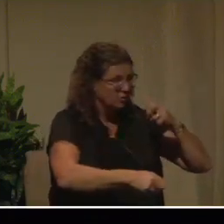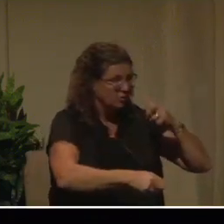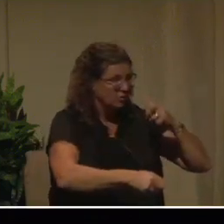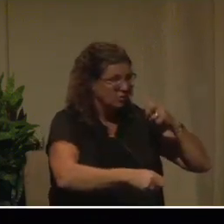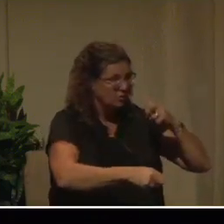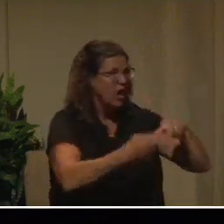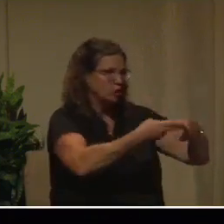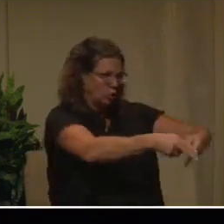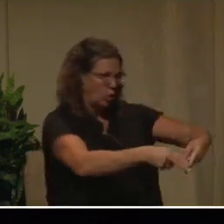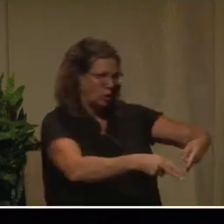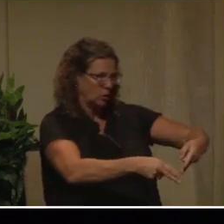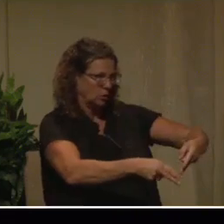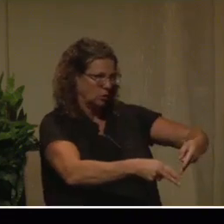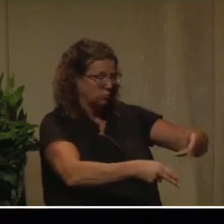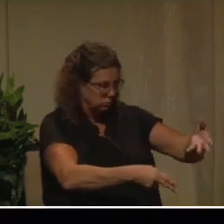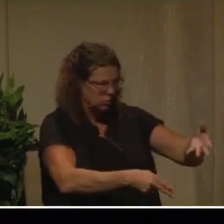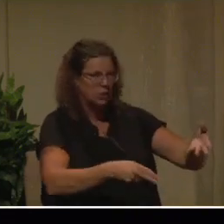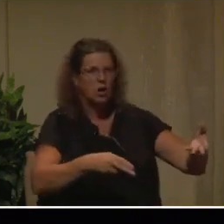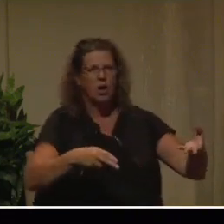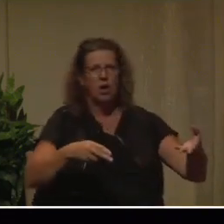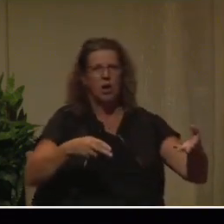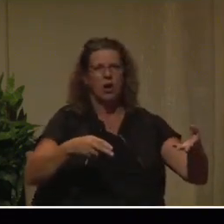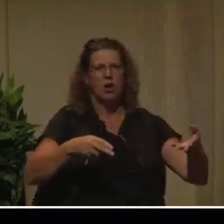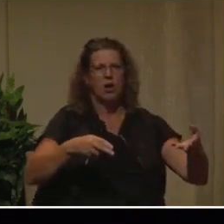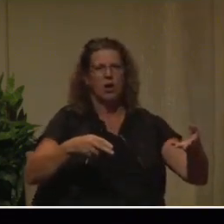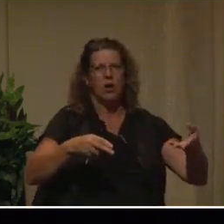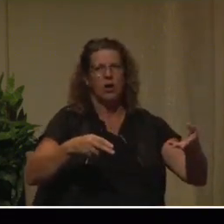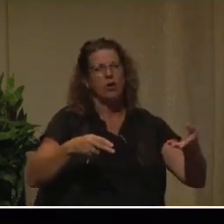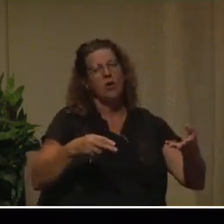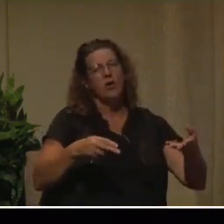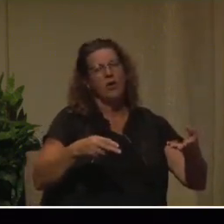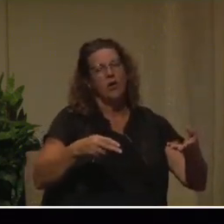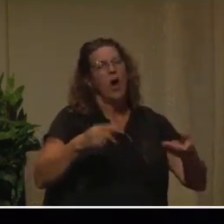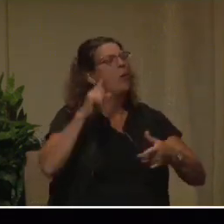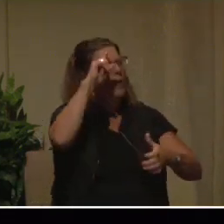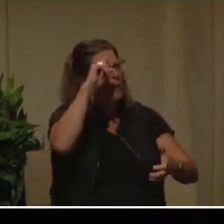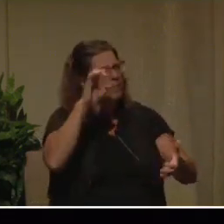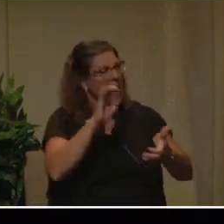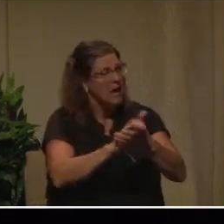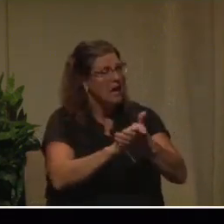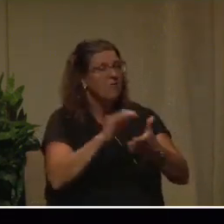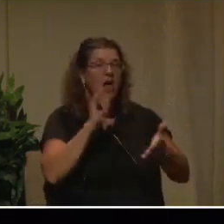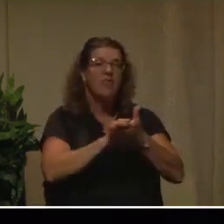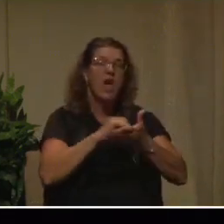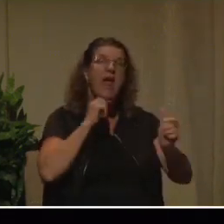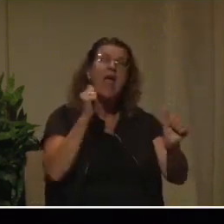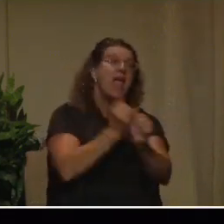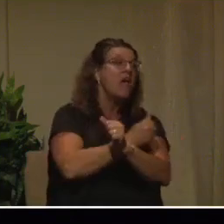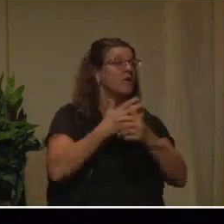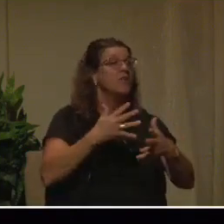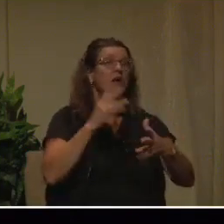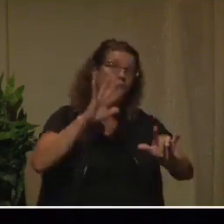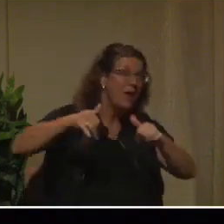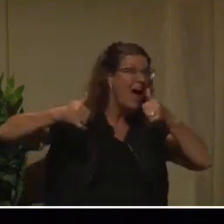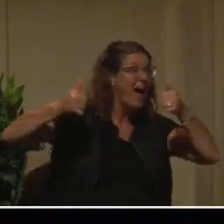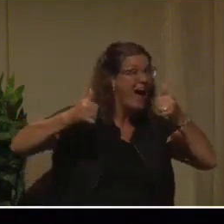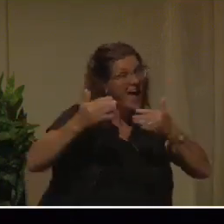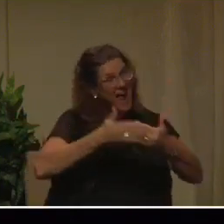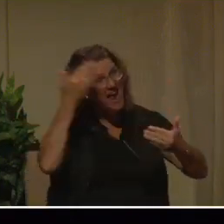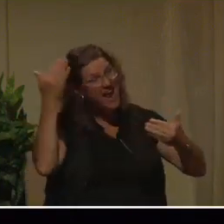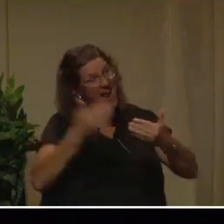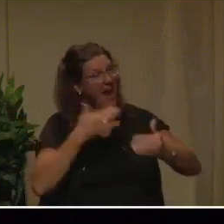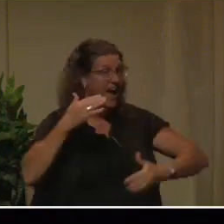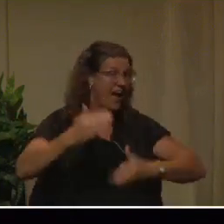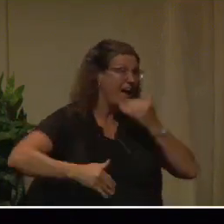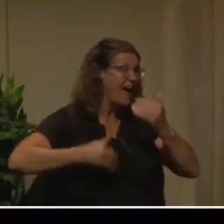The first thing that undermines resiliency is the belief that everything's going to go well, and Paul bursts our balloon right